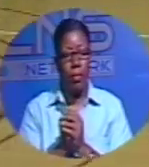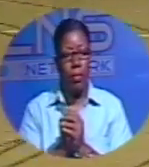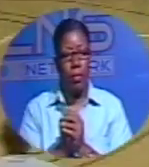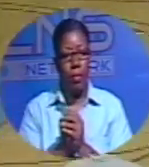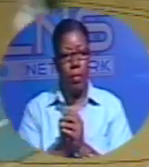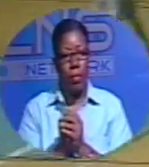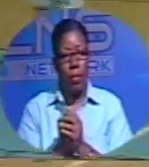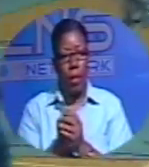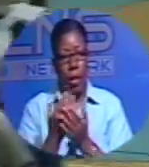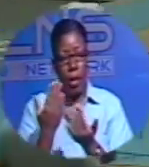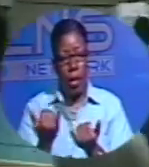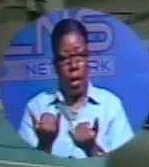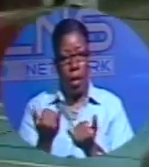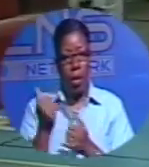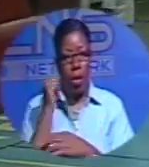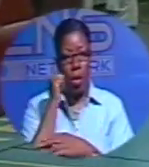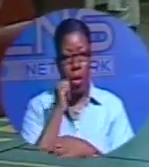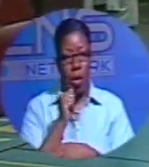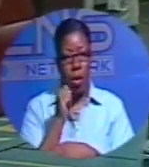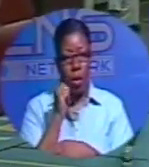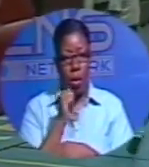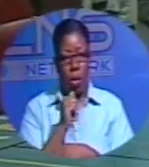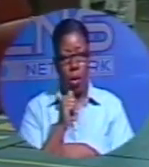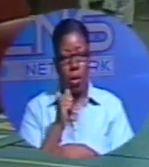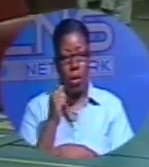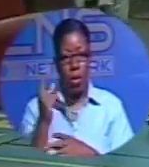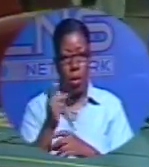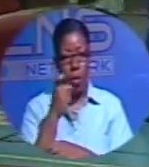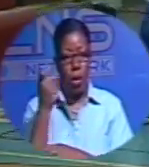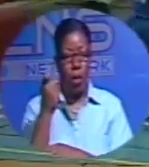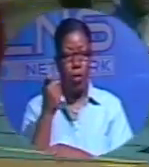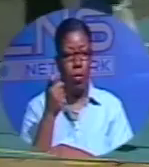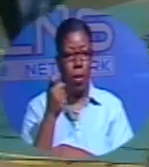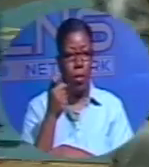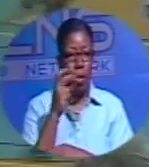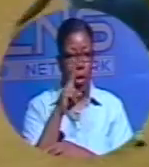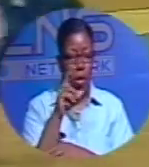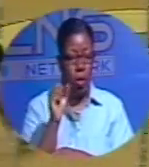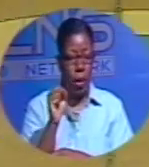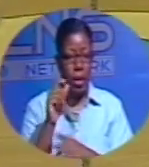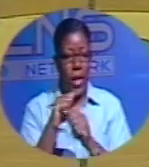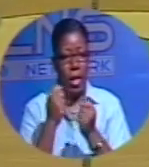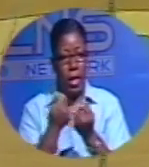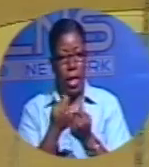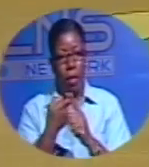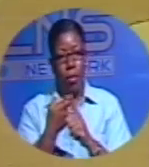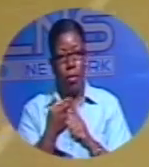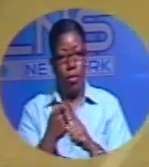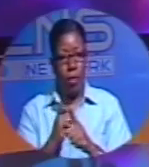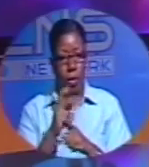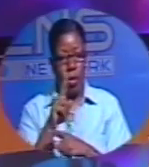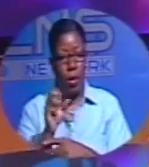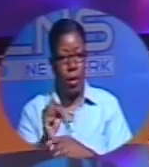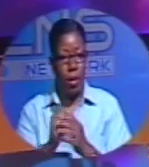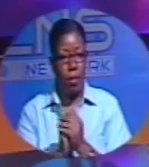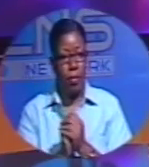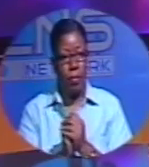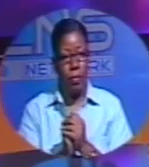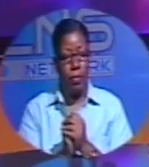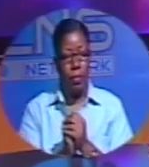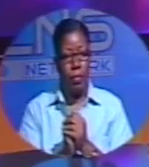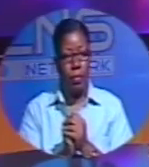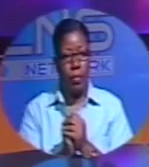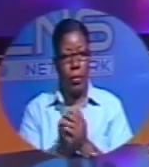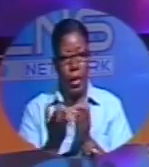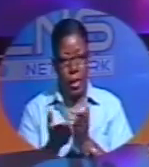won the boys' division. Girls was won by the visiting team from the United States. For ZNS Total Sports, I'm Charles Fisher. All right, Fisher, thanks a lot.